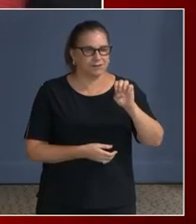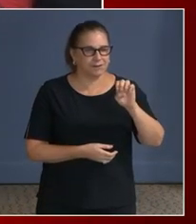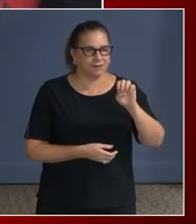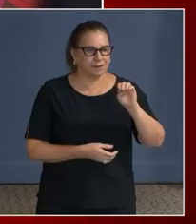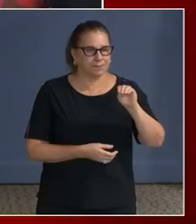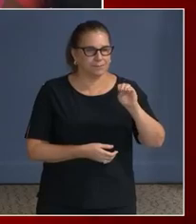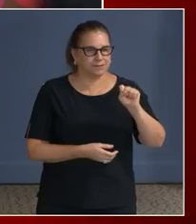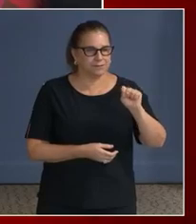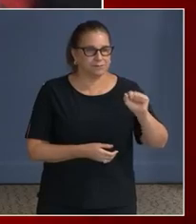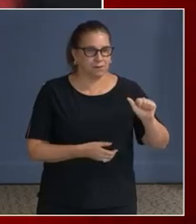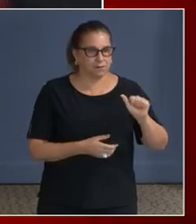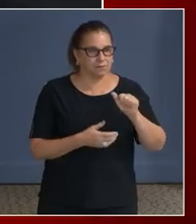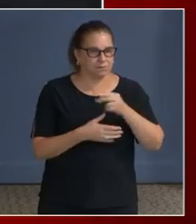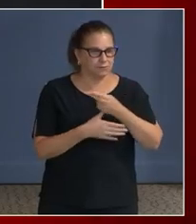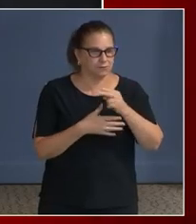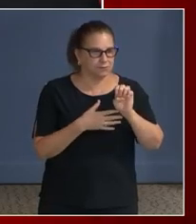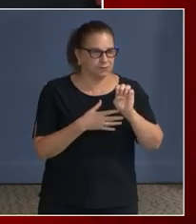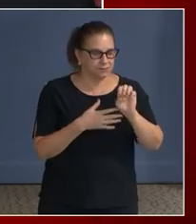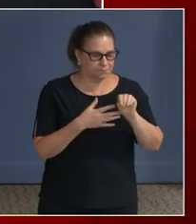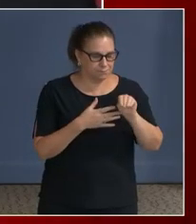questions.